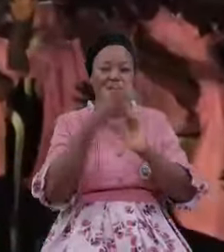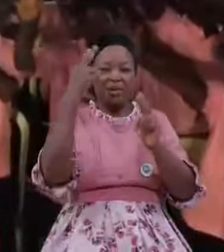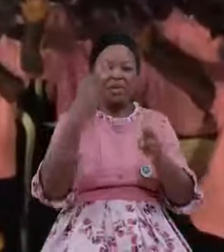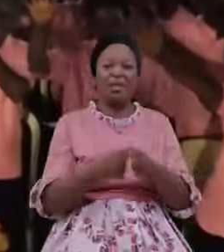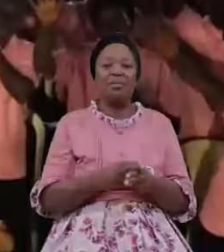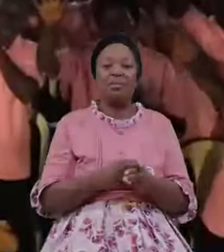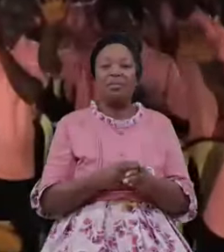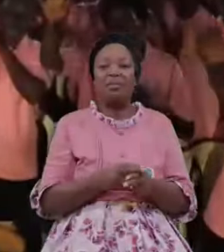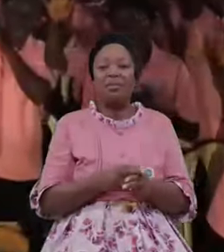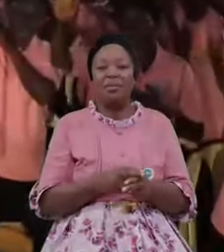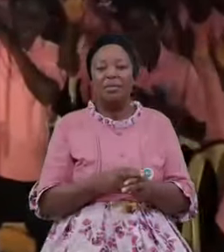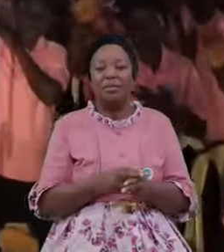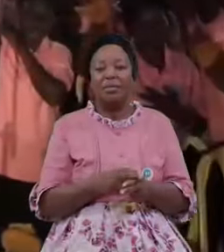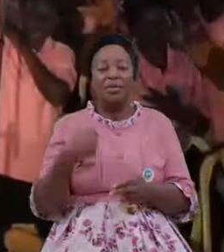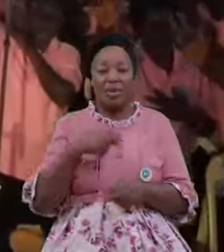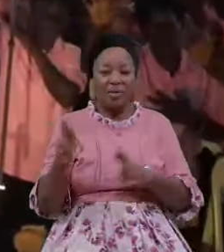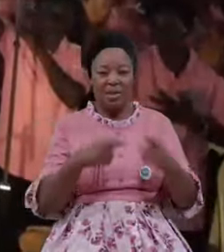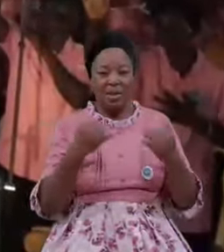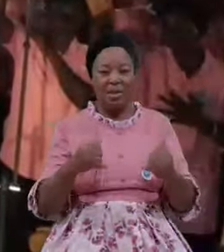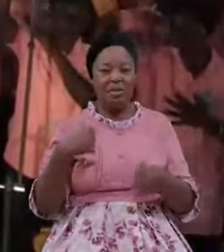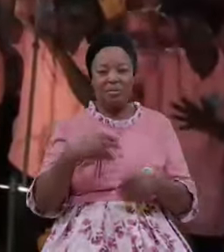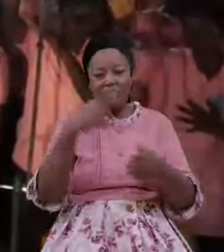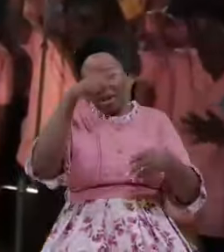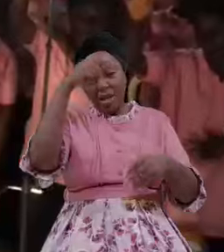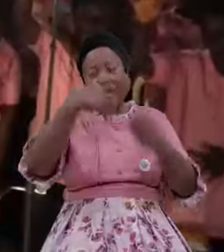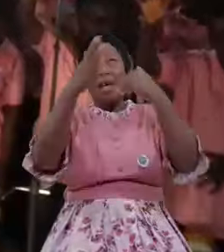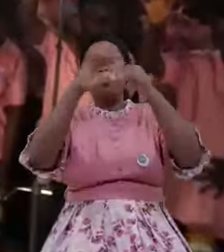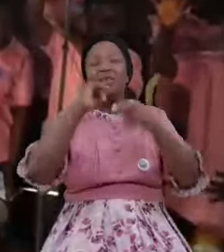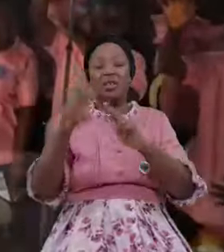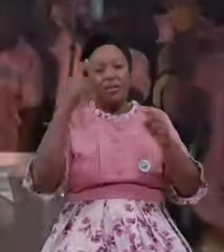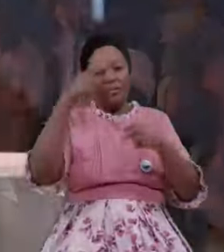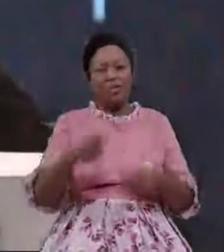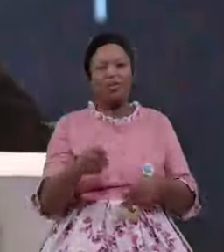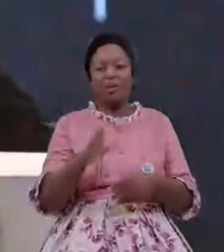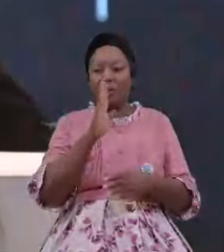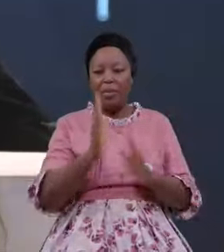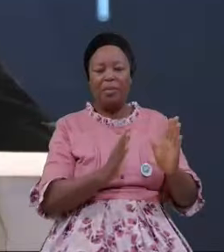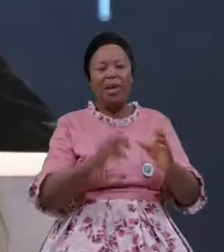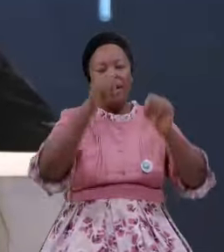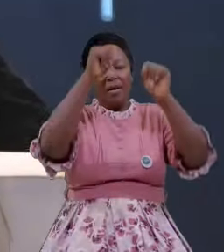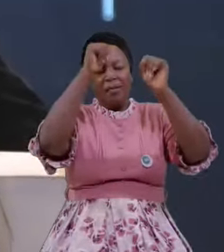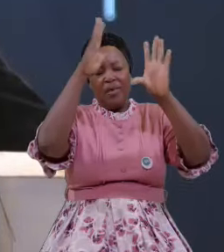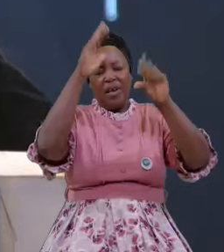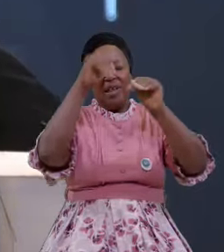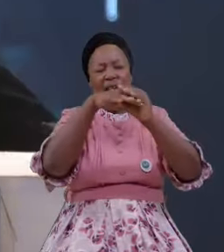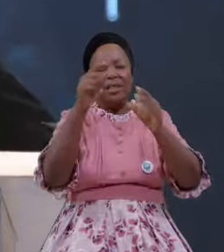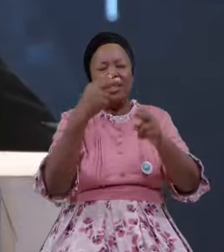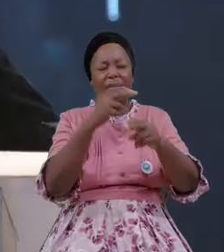We're ready now. Heaven is ready for you. Get ready. Father, in the mighty name of